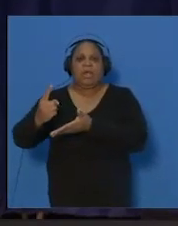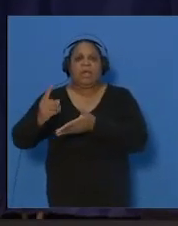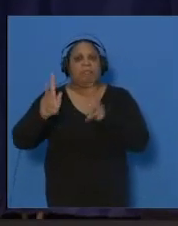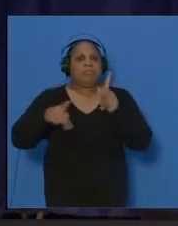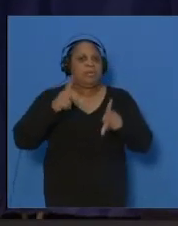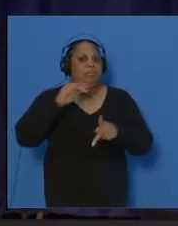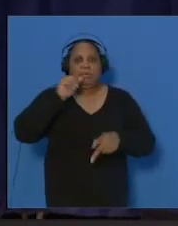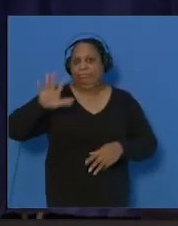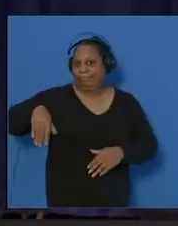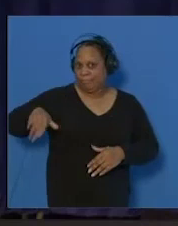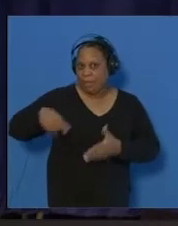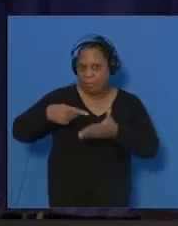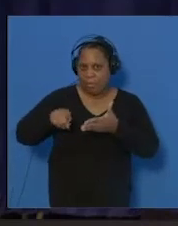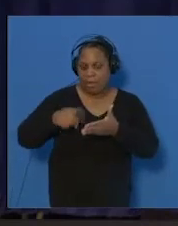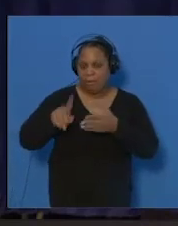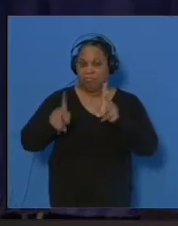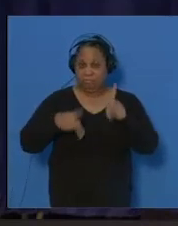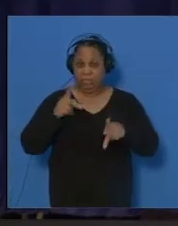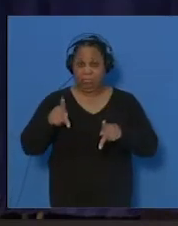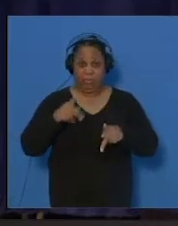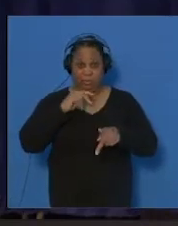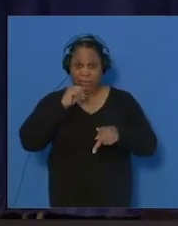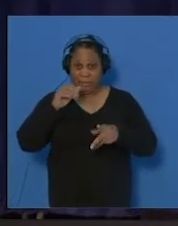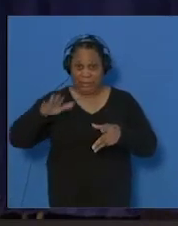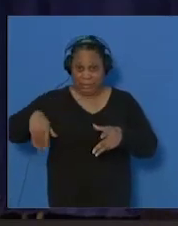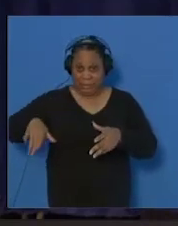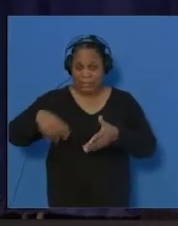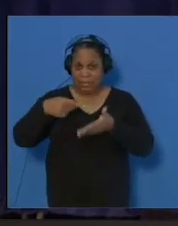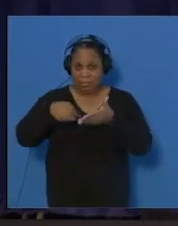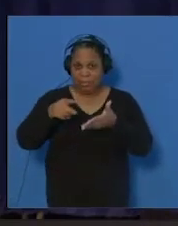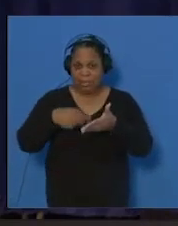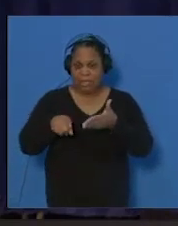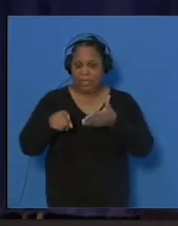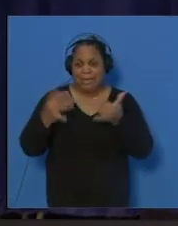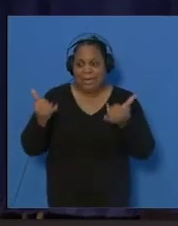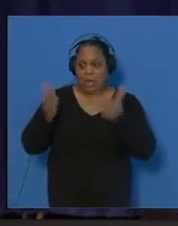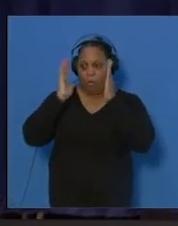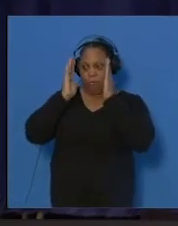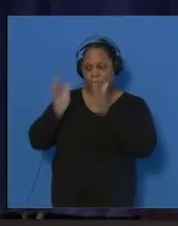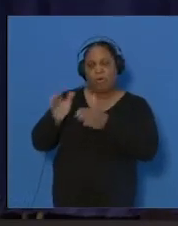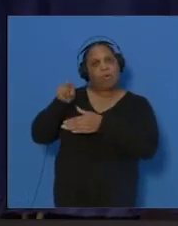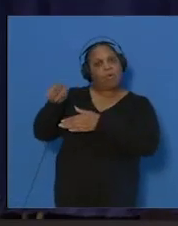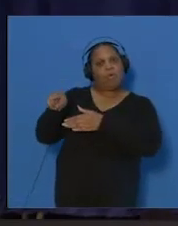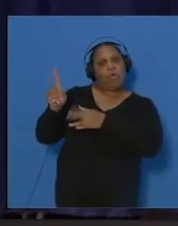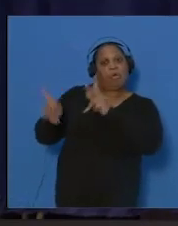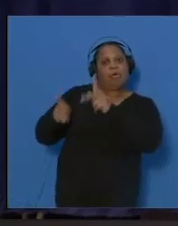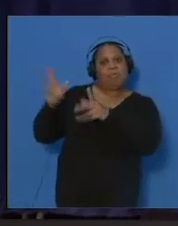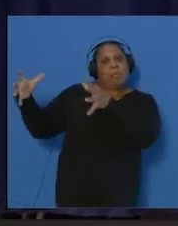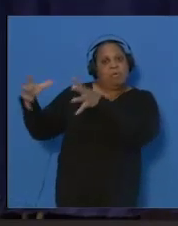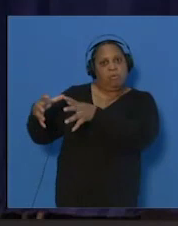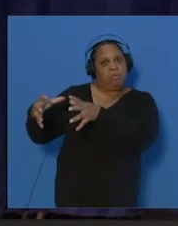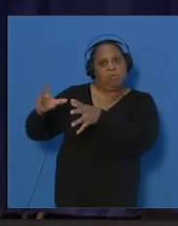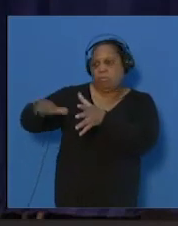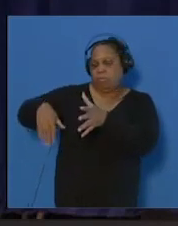and those folks who have been unpaid have been the focus of us getting them paid. And so this week, a number of folks who hadn't been